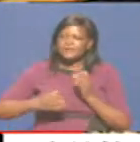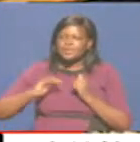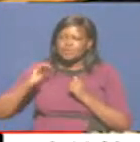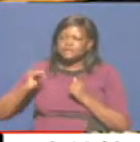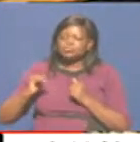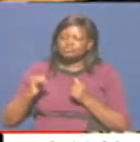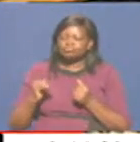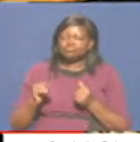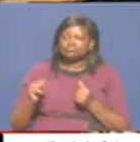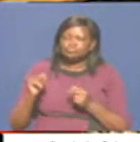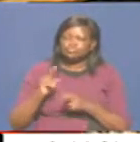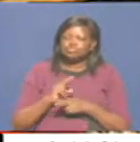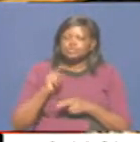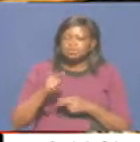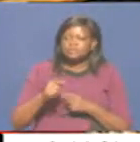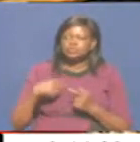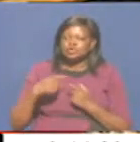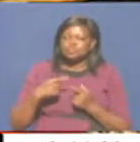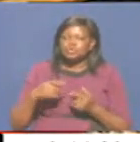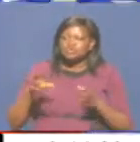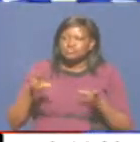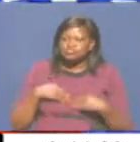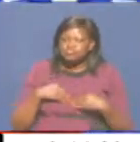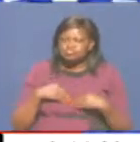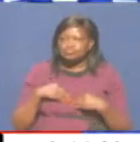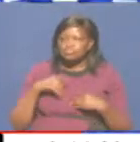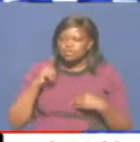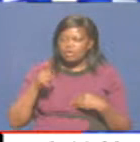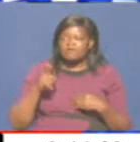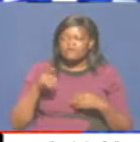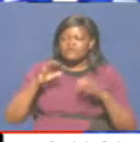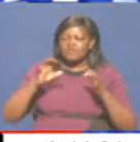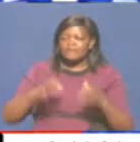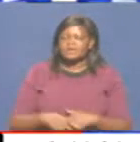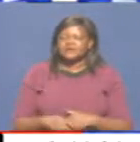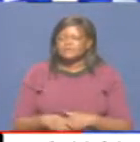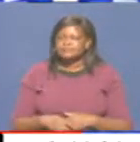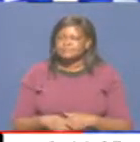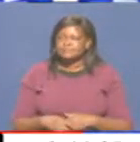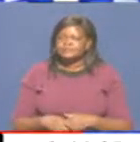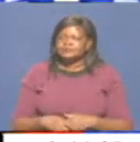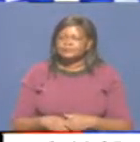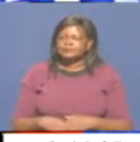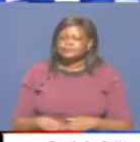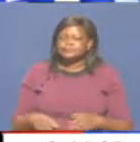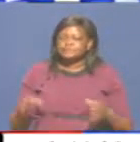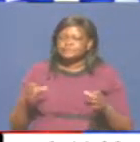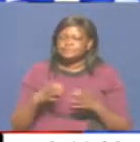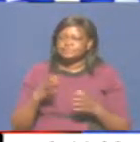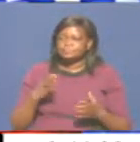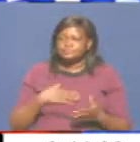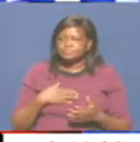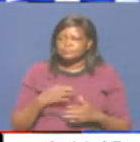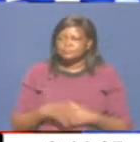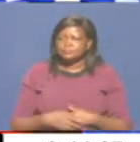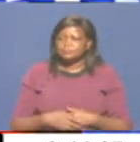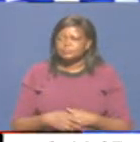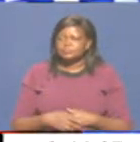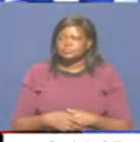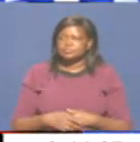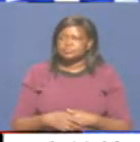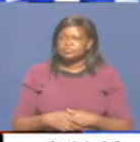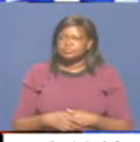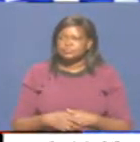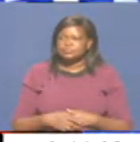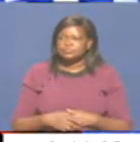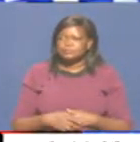take advantage of the continued embrace of aloe vera farming. Our company, Zunkin Biotech Corporation,